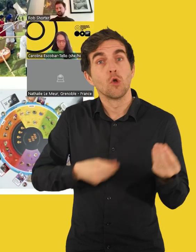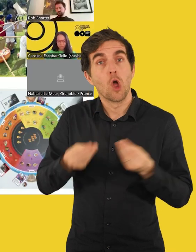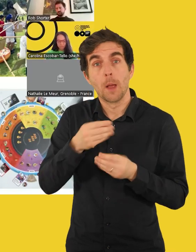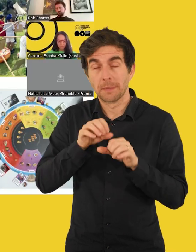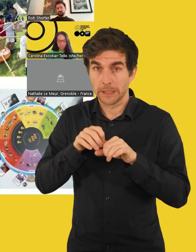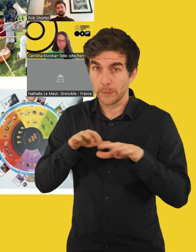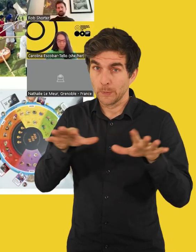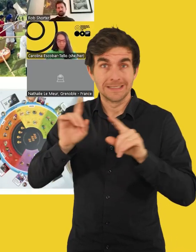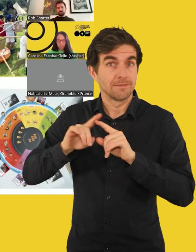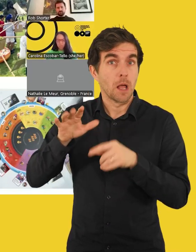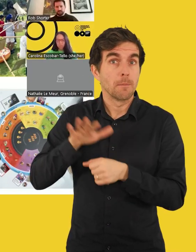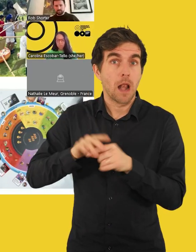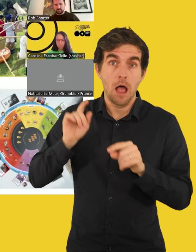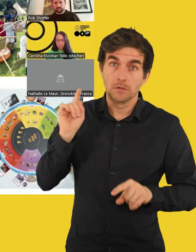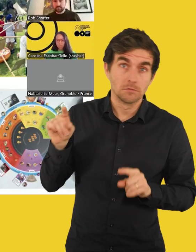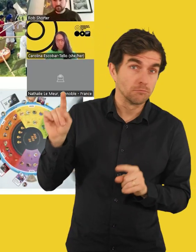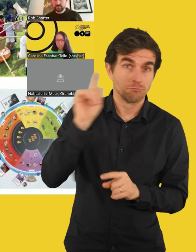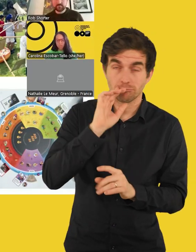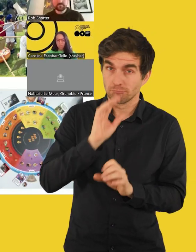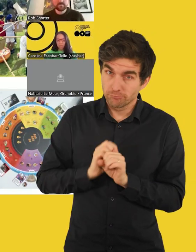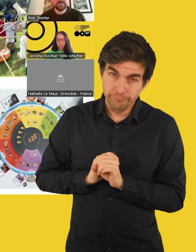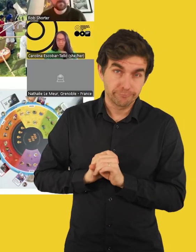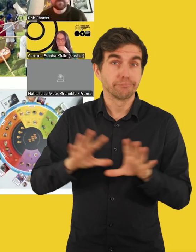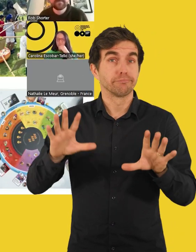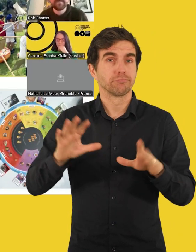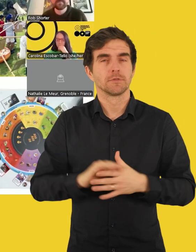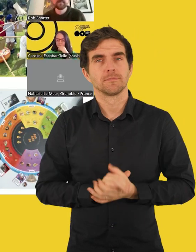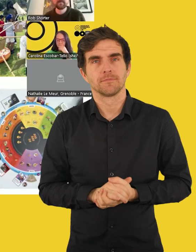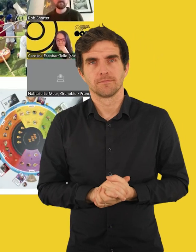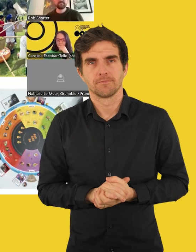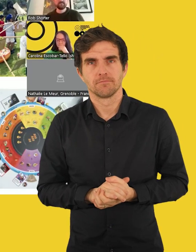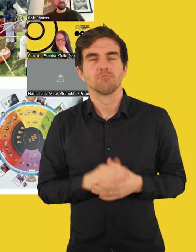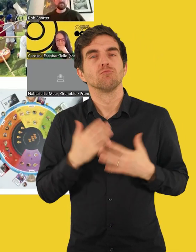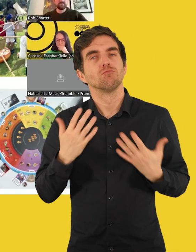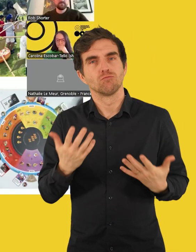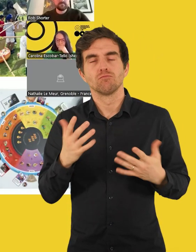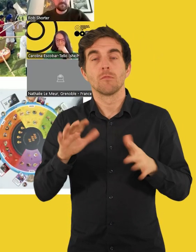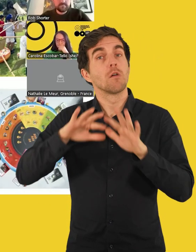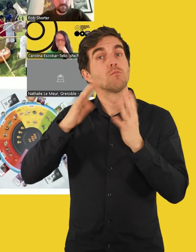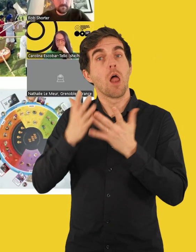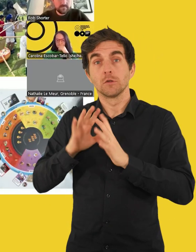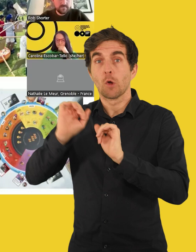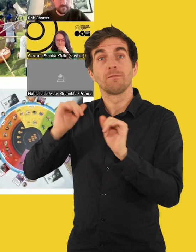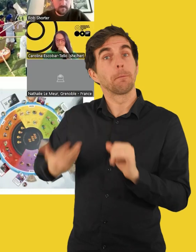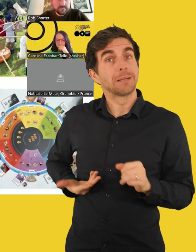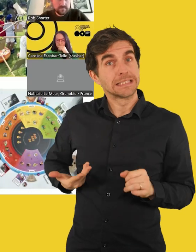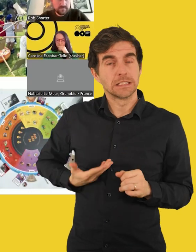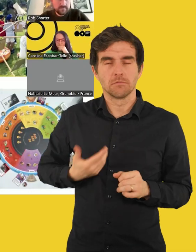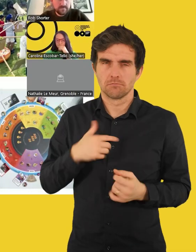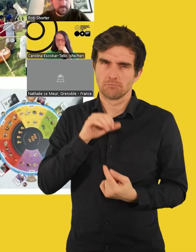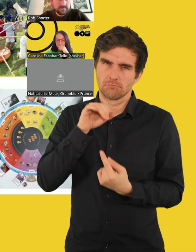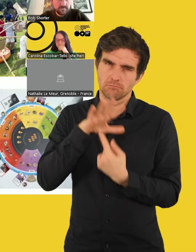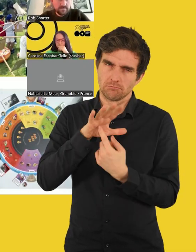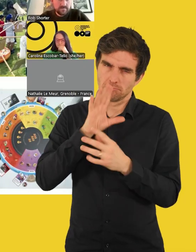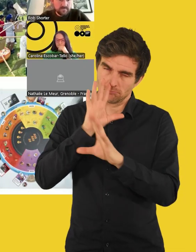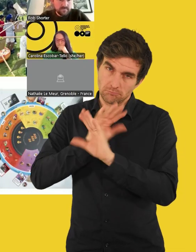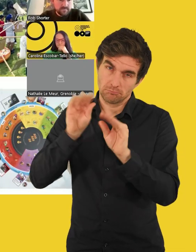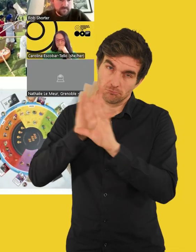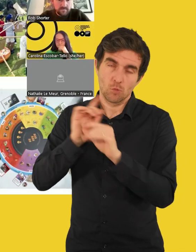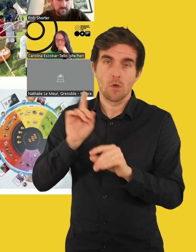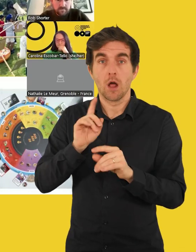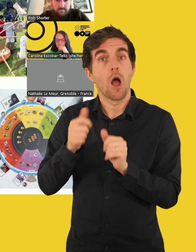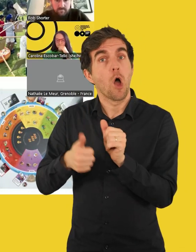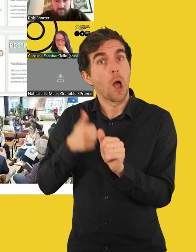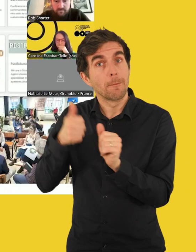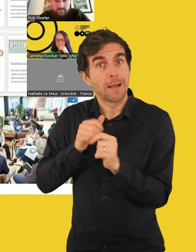the ideas of doughnut economics in so many different places. Let's think about the world of business. For us, the